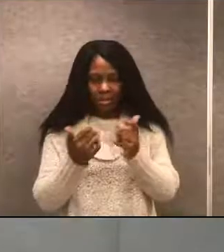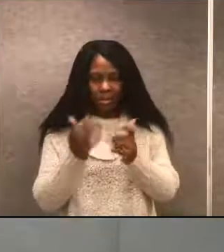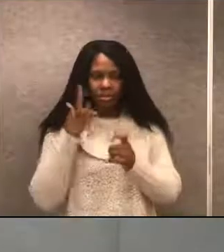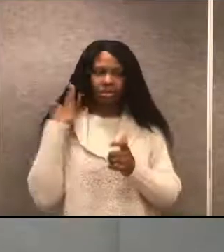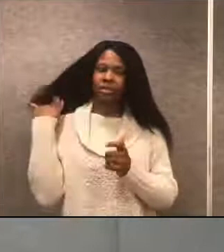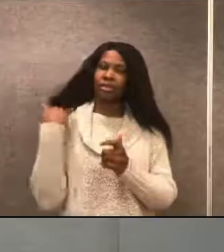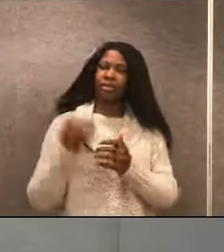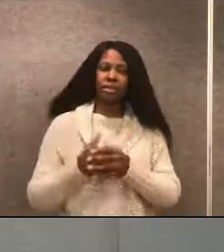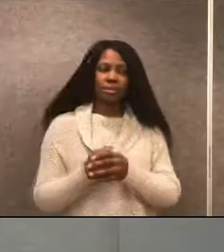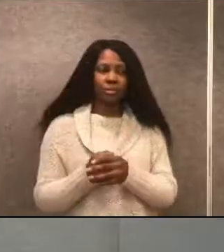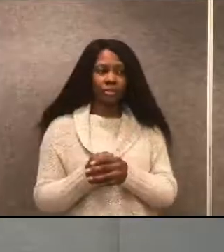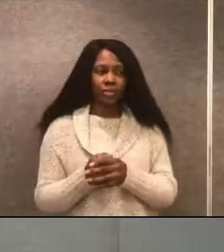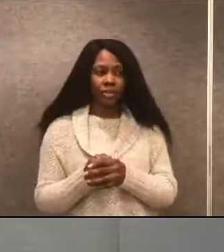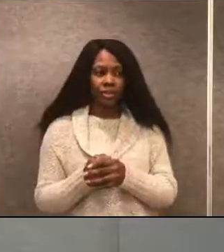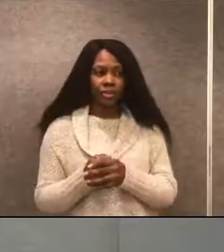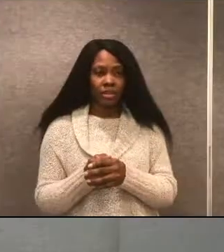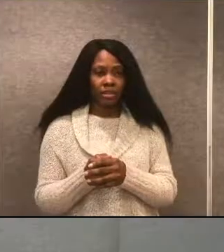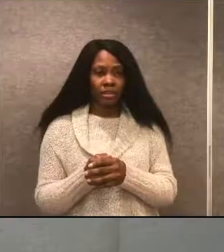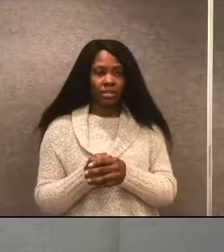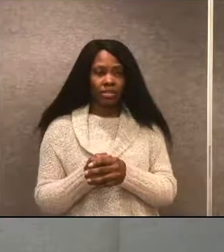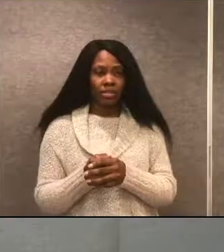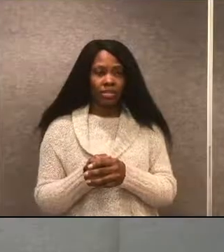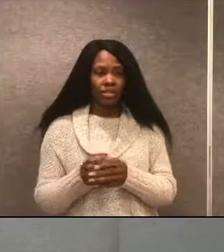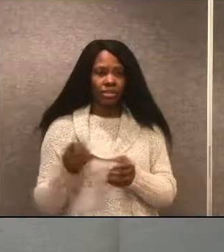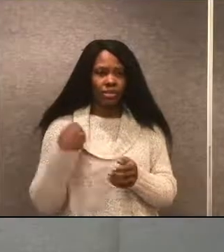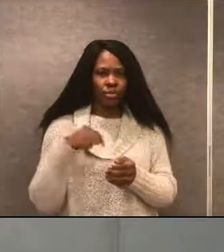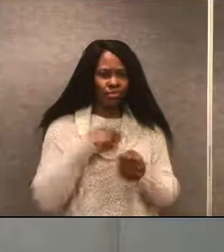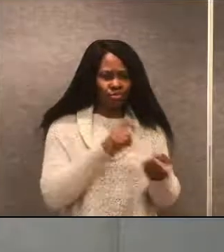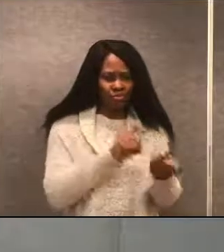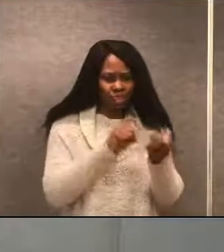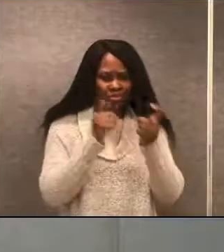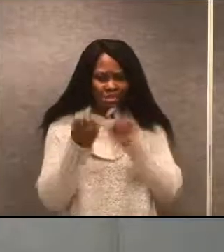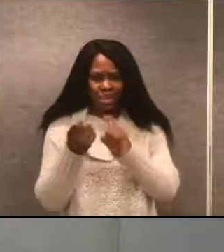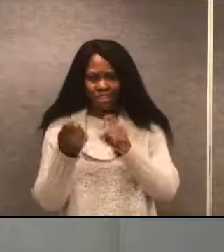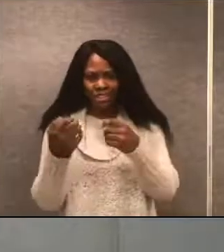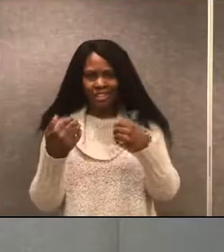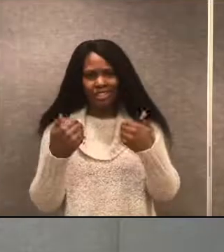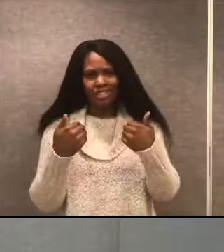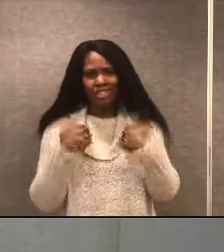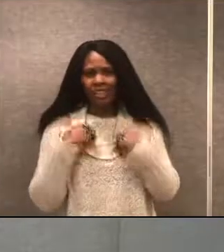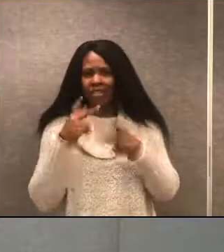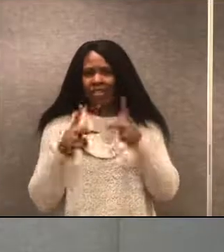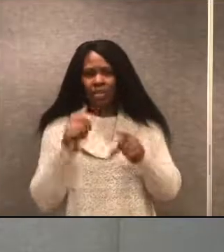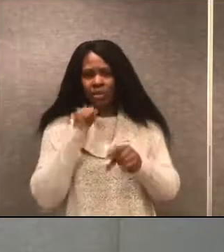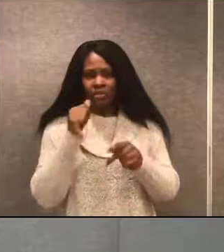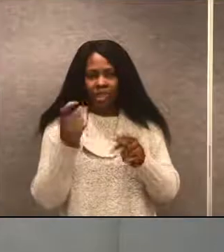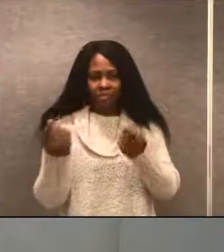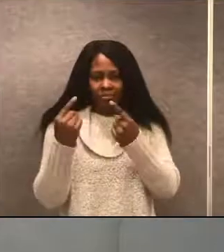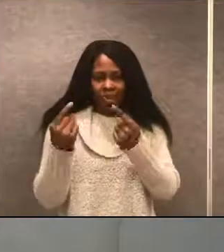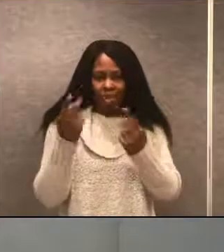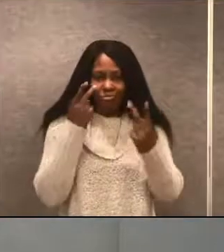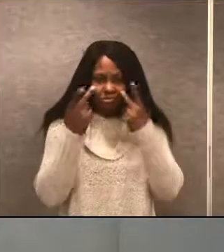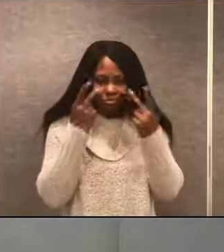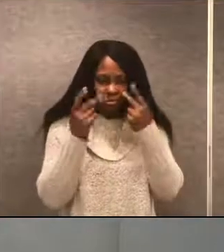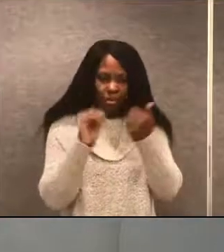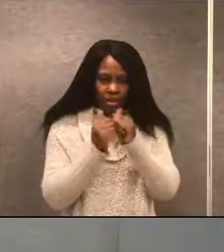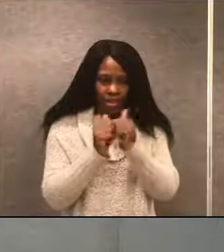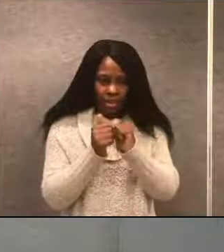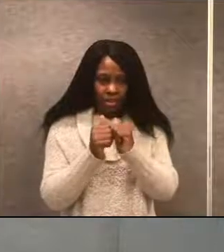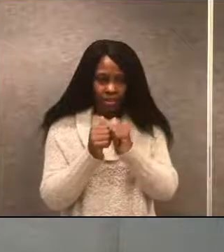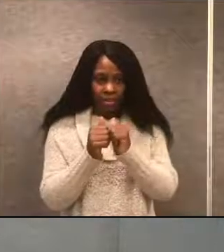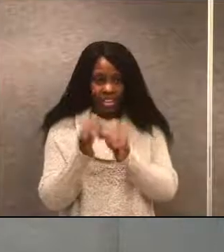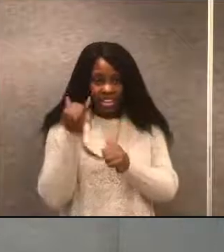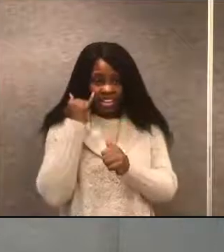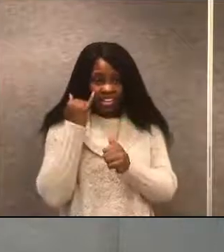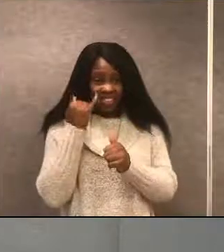will be away, and then no fan games. So we're moving in that direction, just like in winter sports. It'll be no fans right now, and if the curve goes